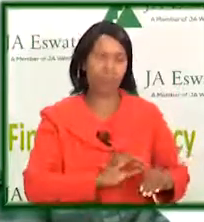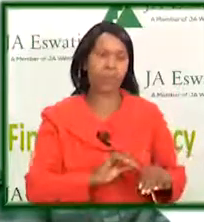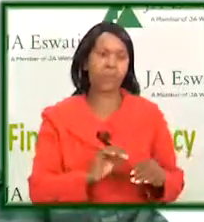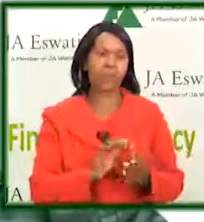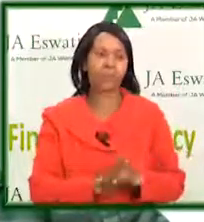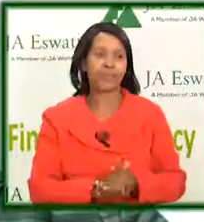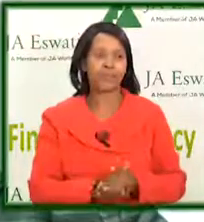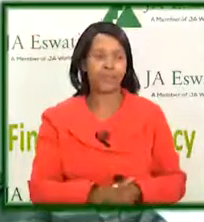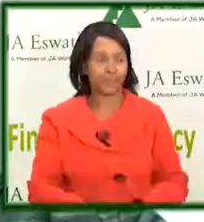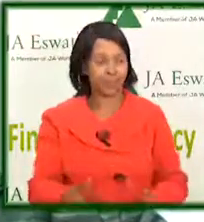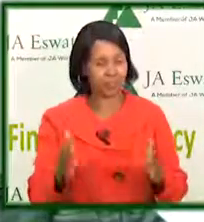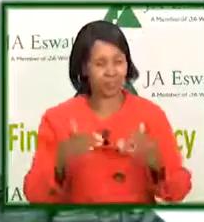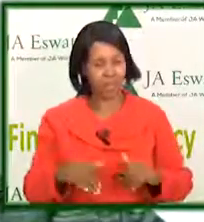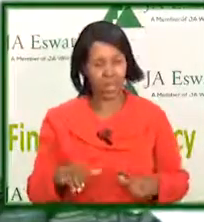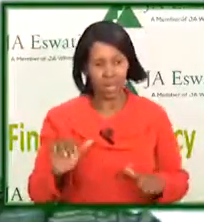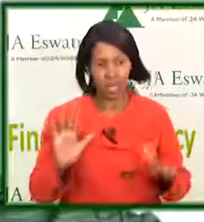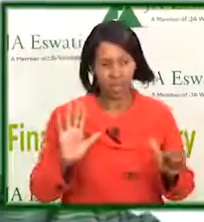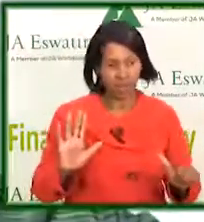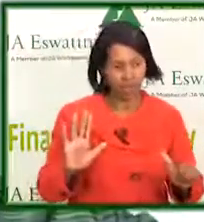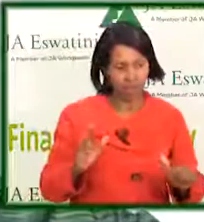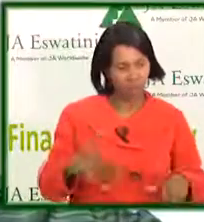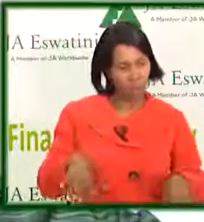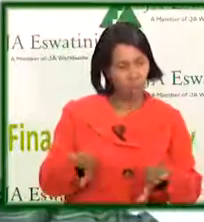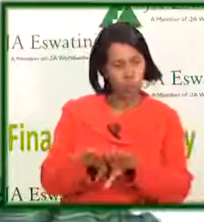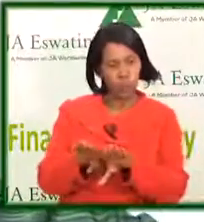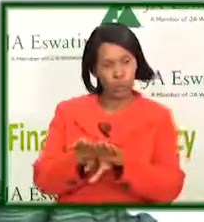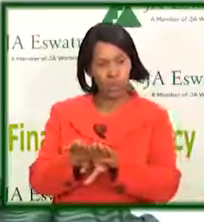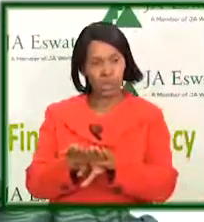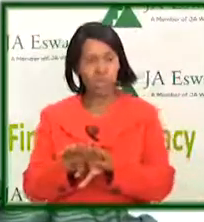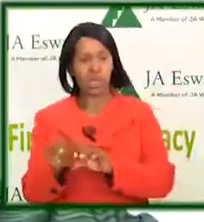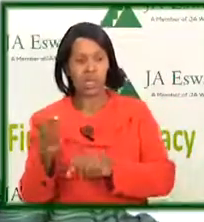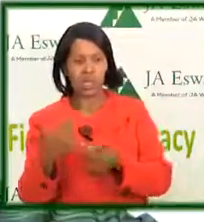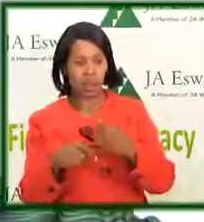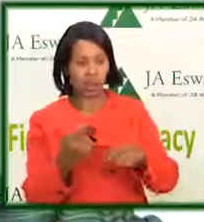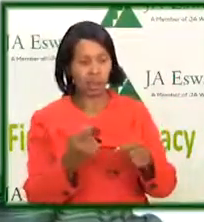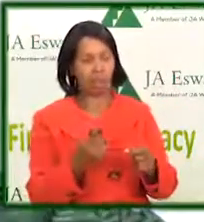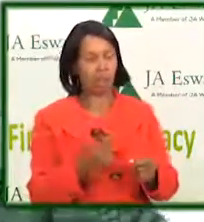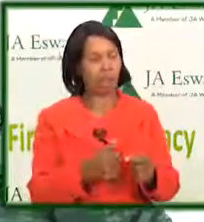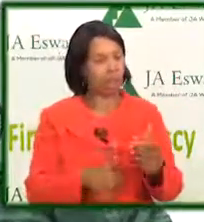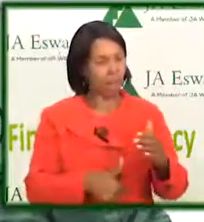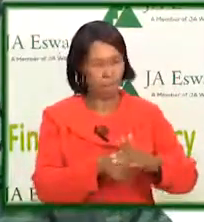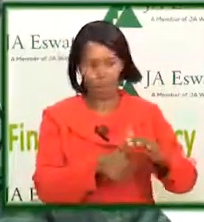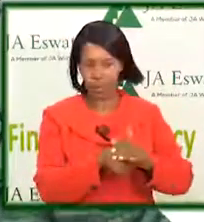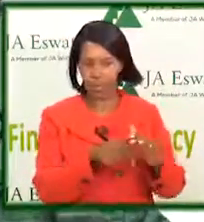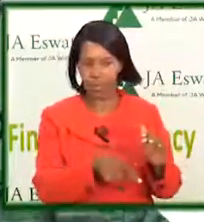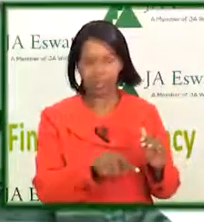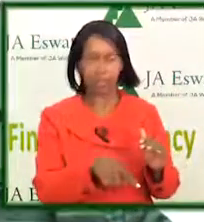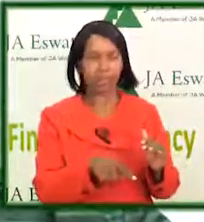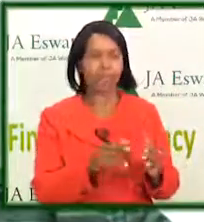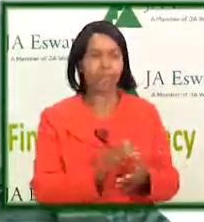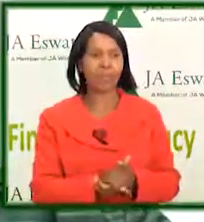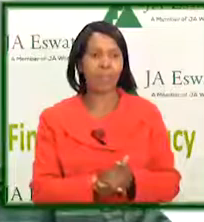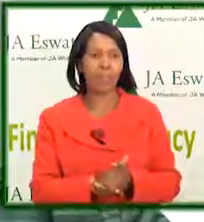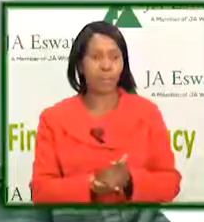is now closing the sale. This is the most important stage of the sale. Many sales are